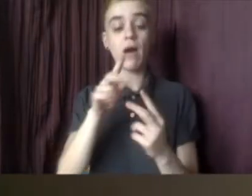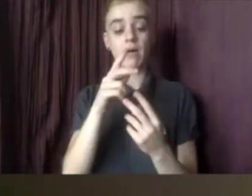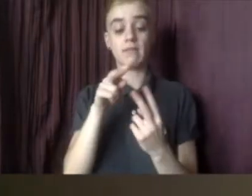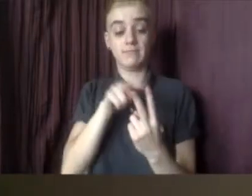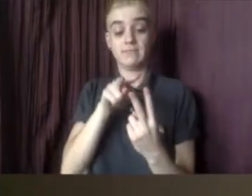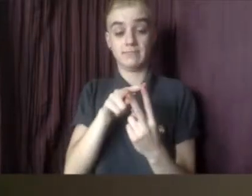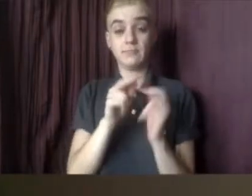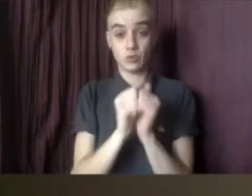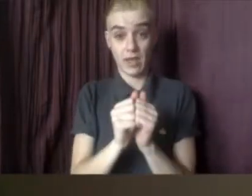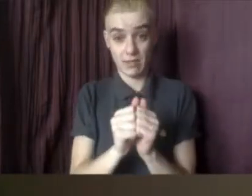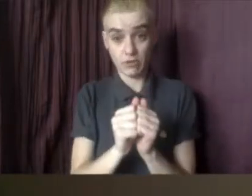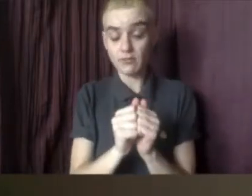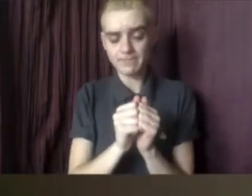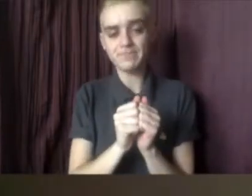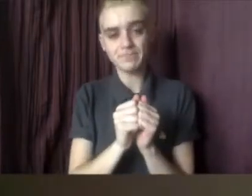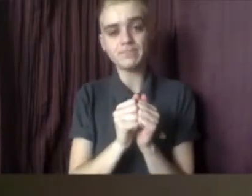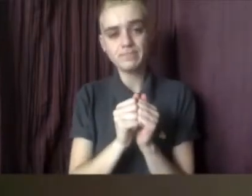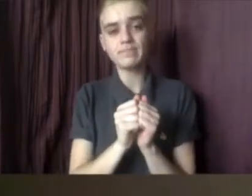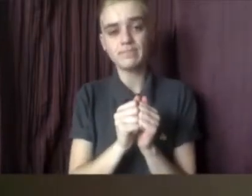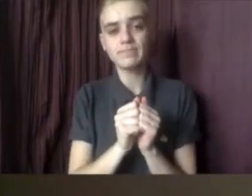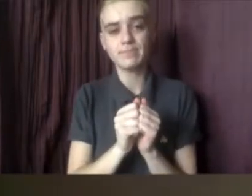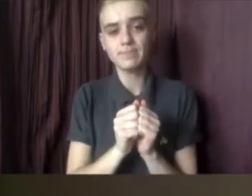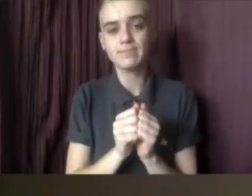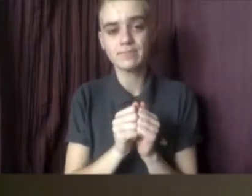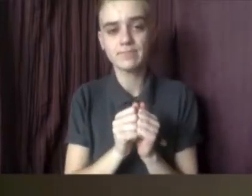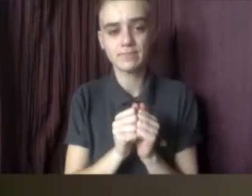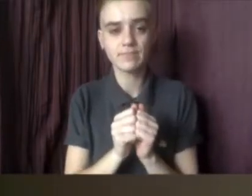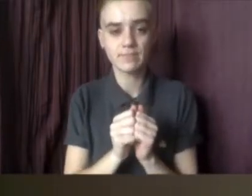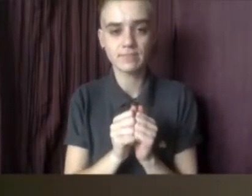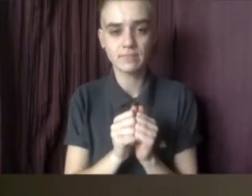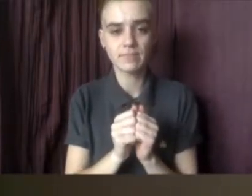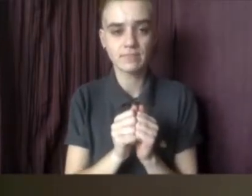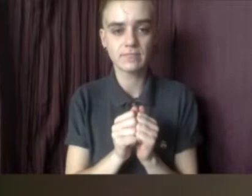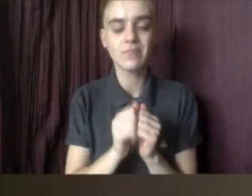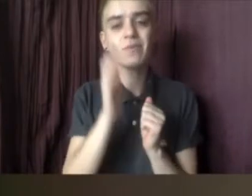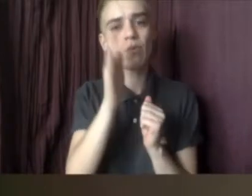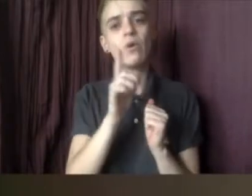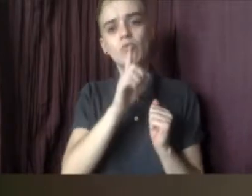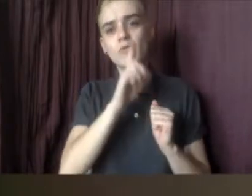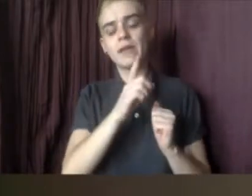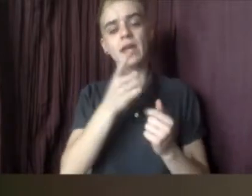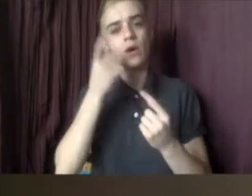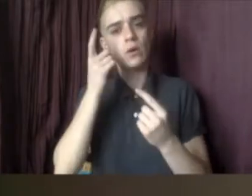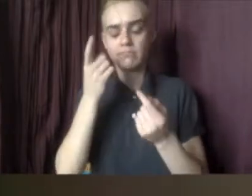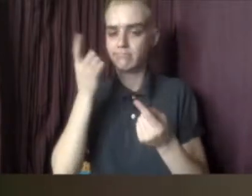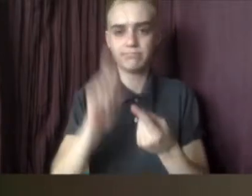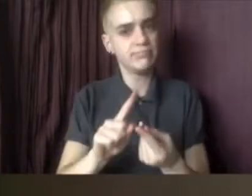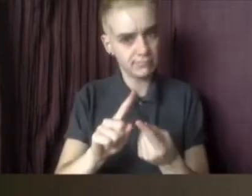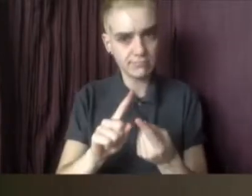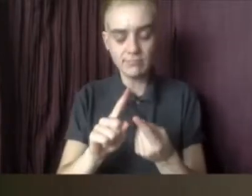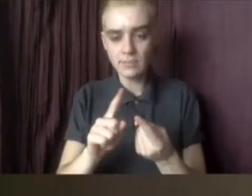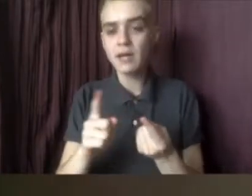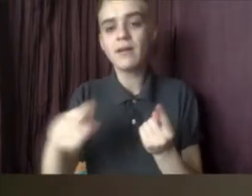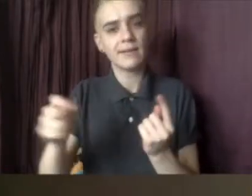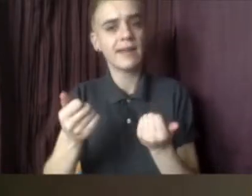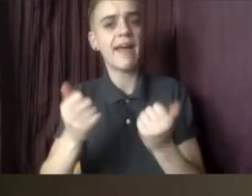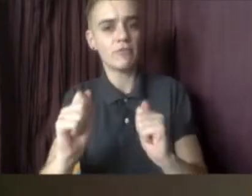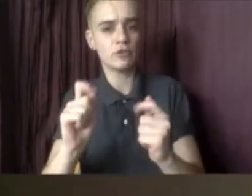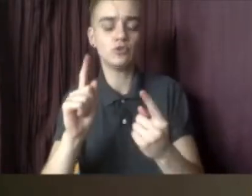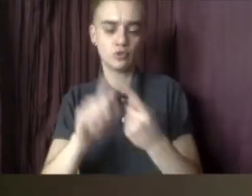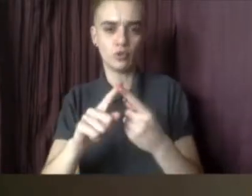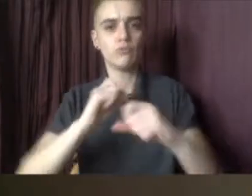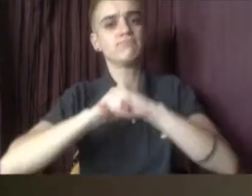S1. And the second bill is the John Lewis Voting Rights Advancement Act. So the For the People Act is